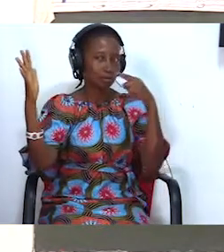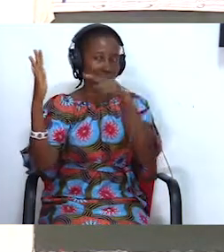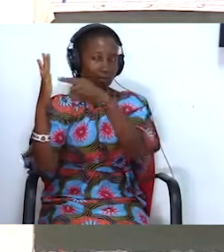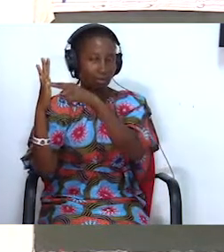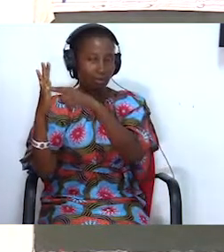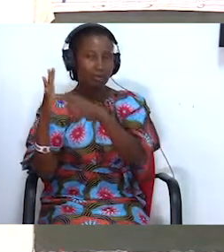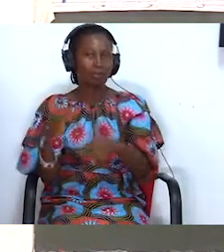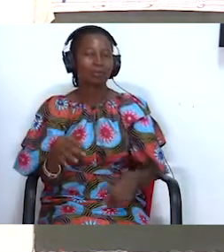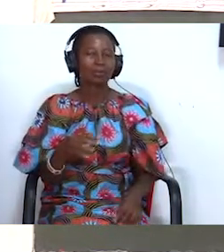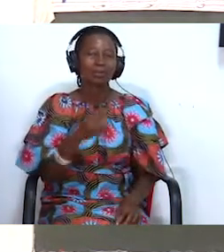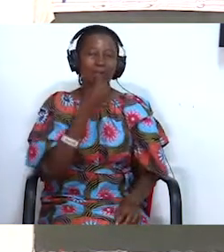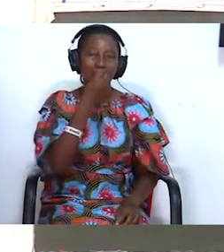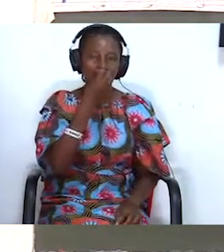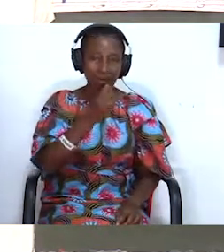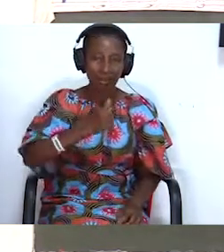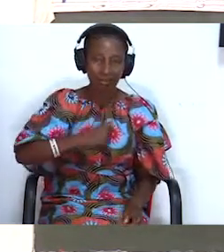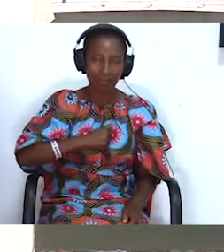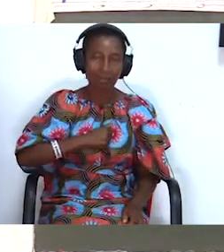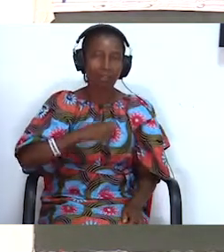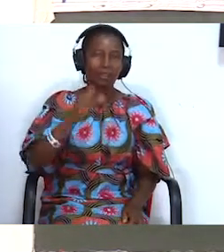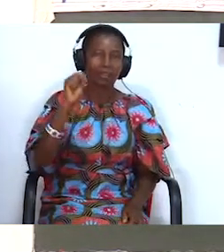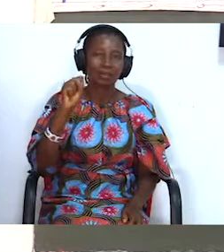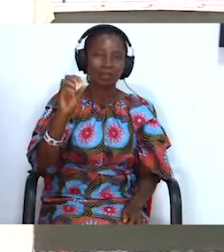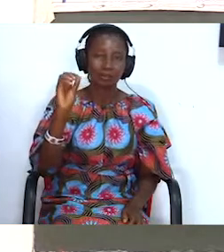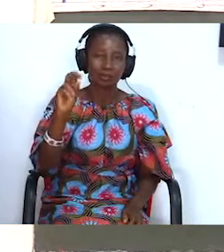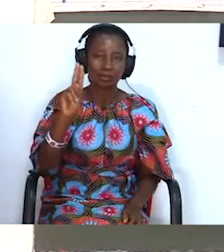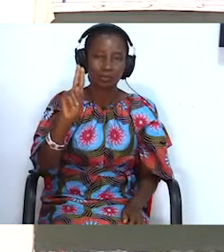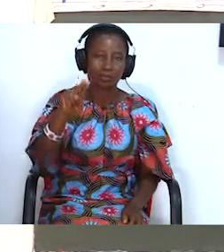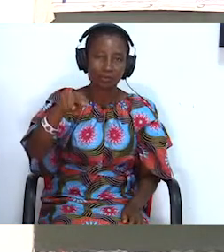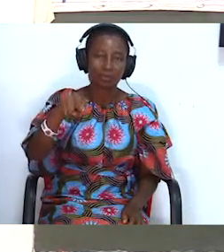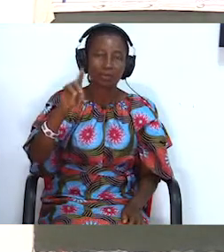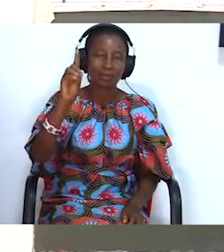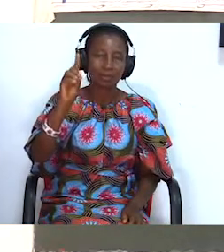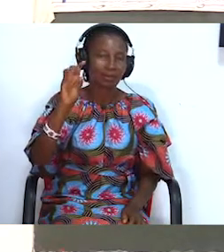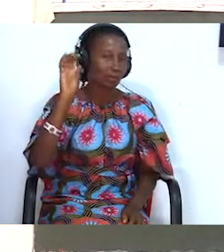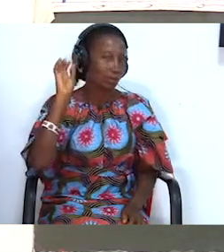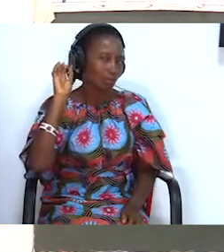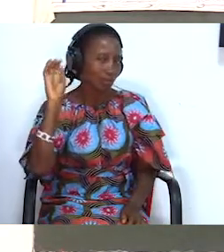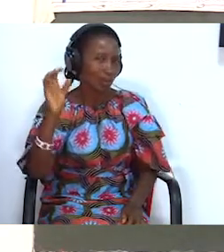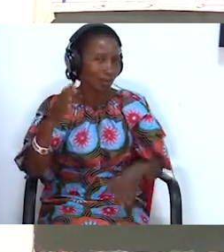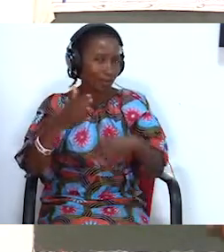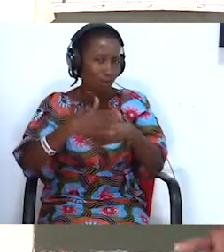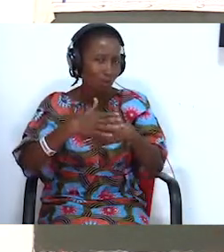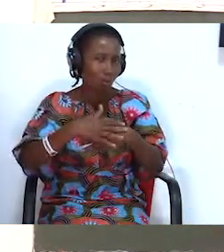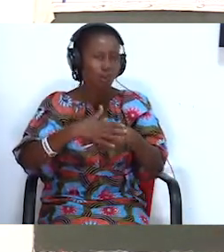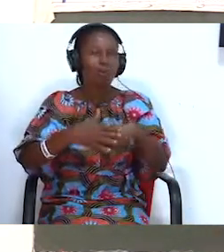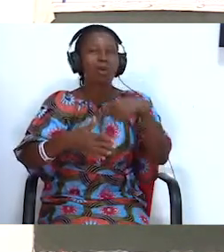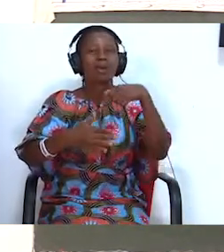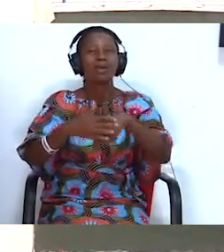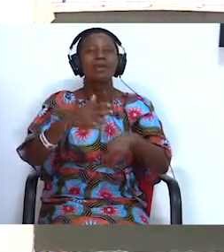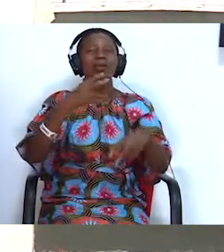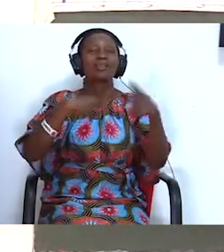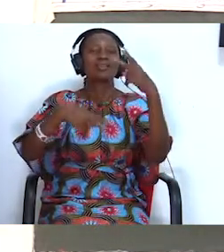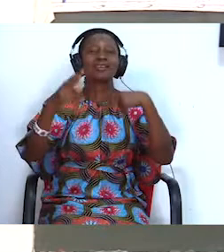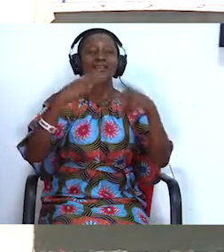The family are having a picnic. They sit